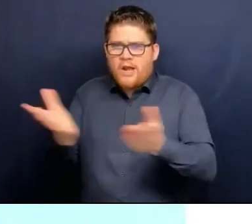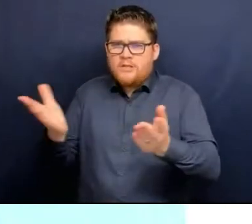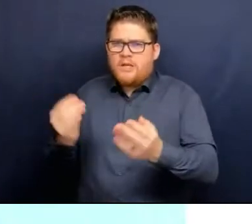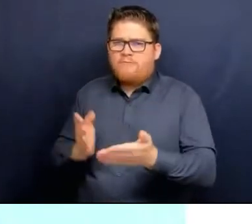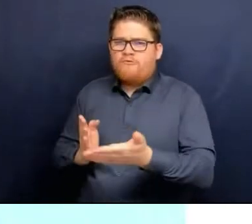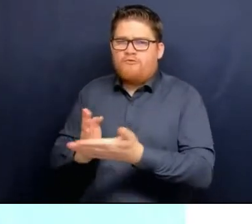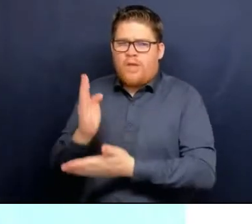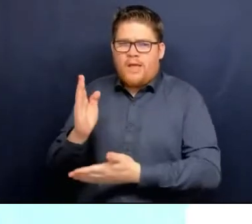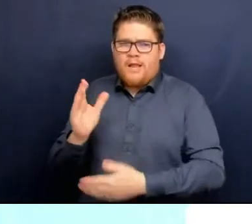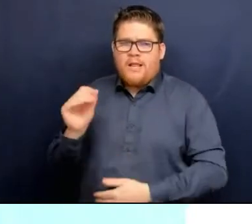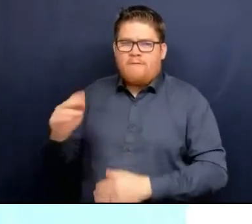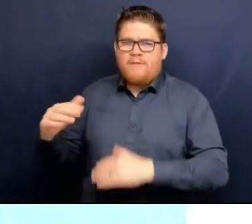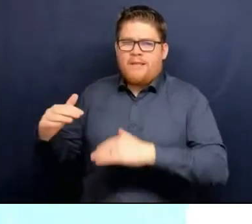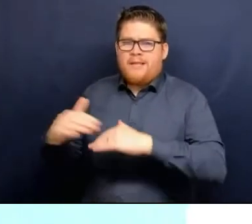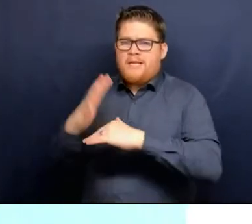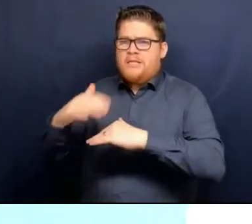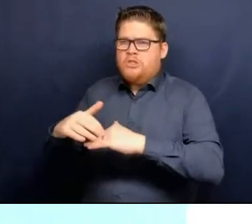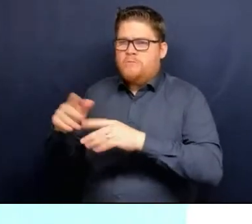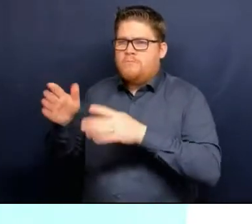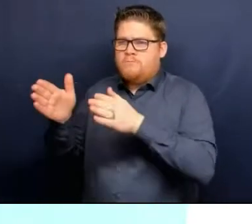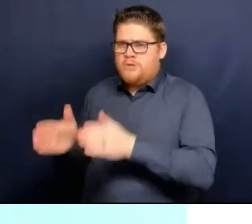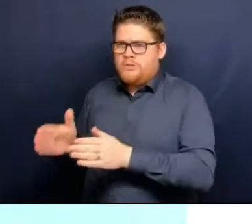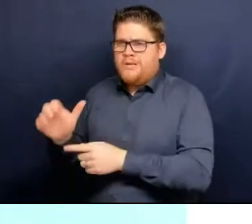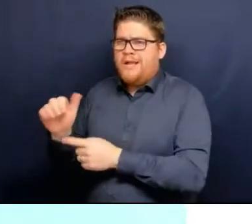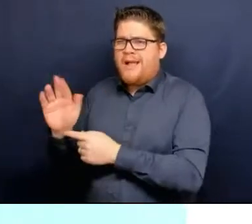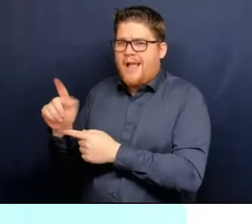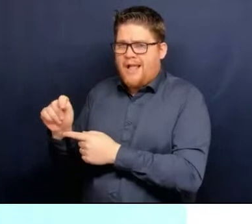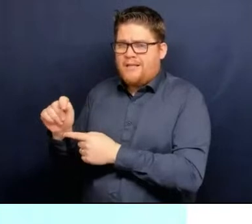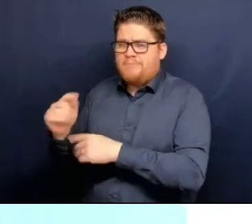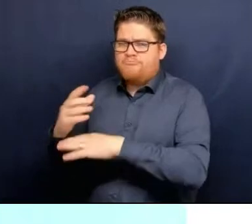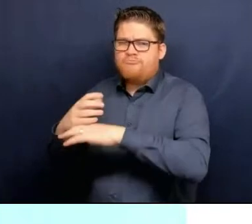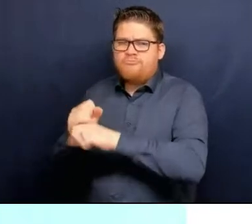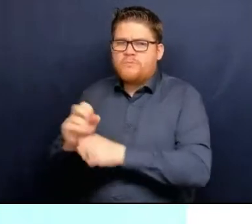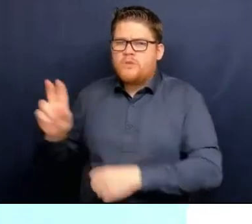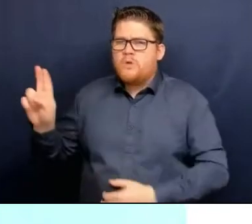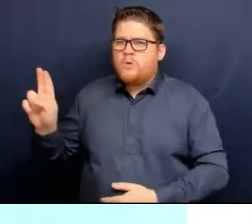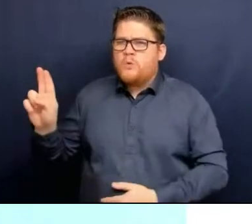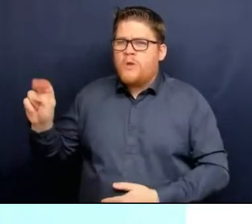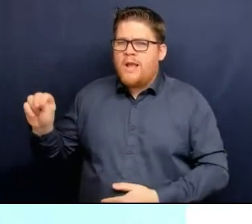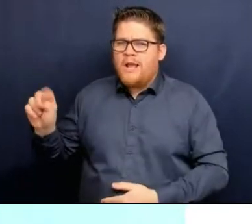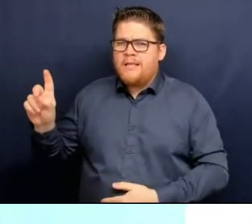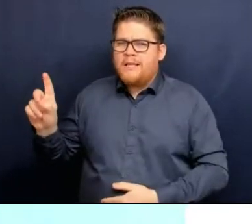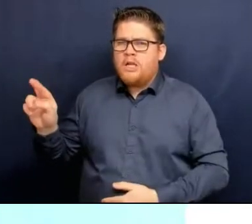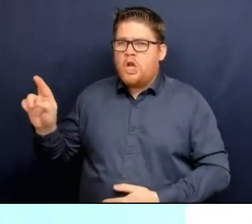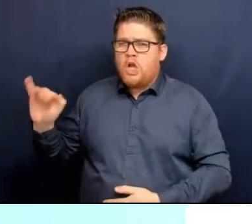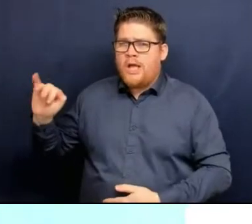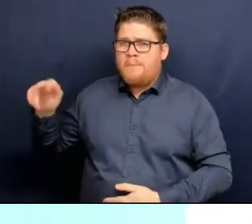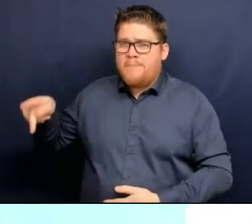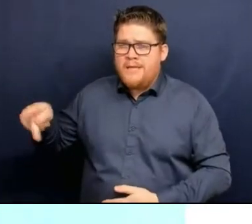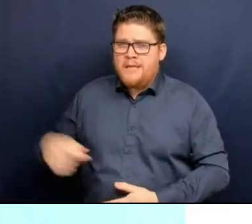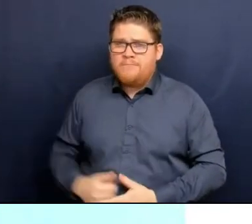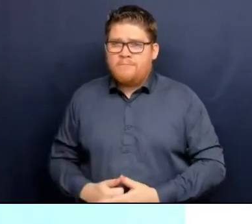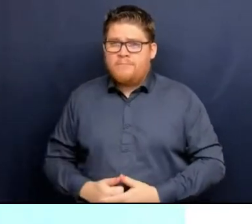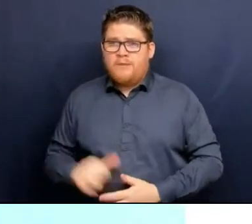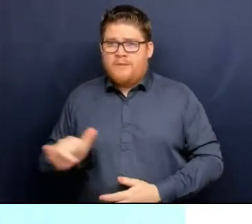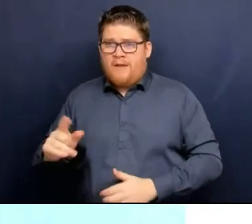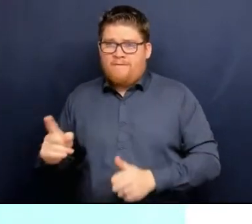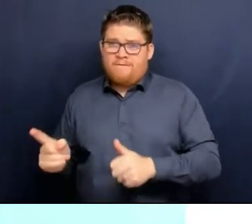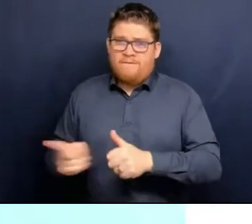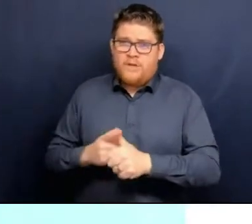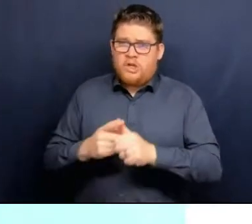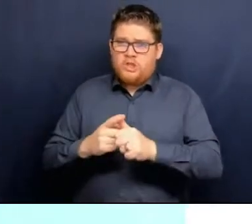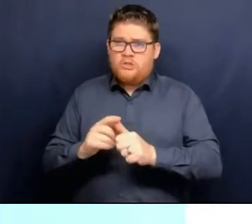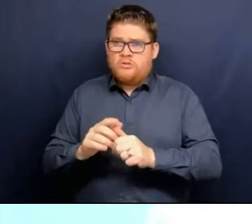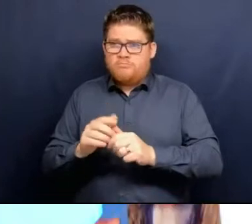this continent to do so. I don't want to forget Bolivia, but we're making history again today, because